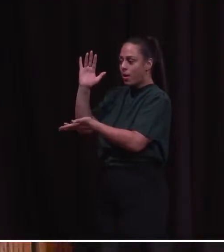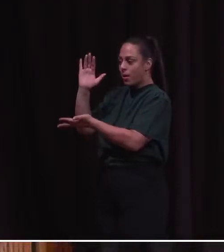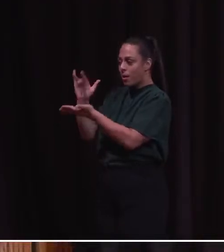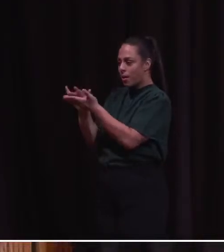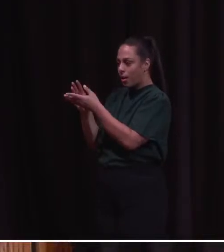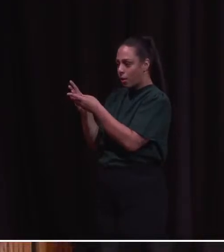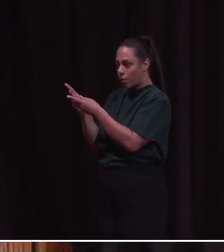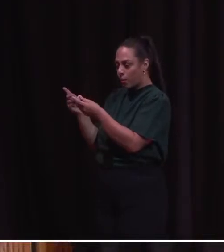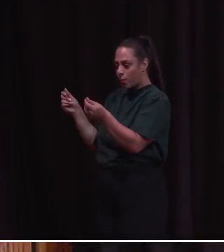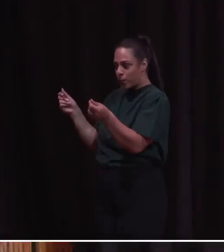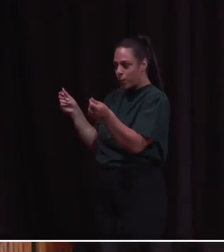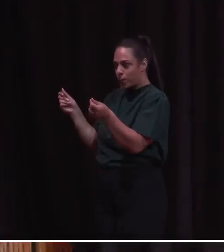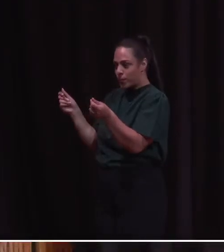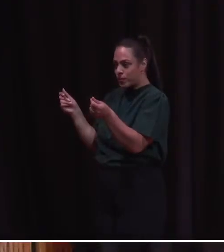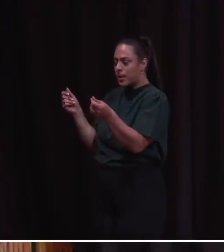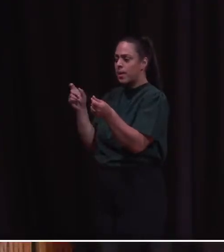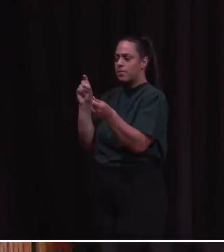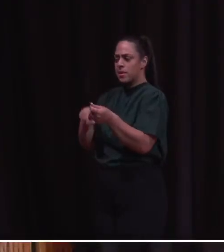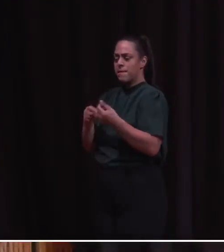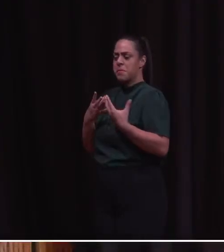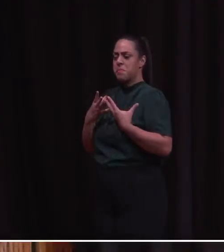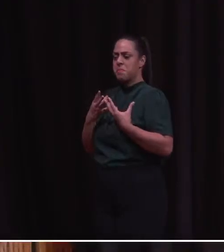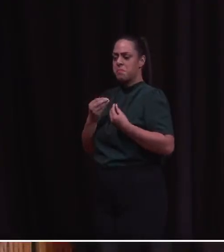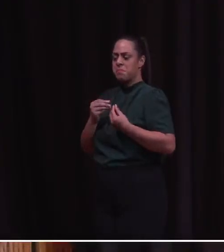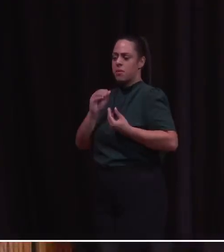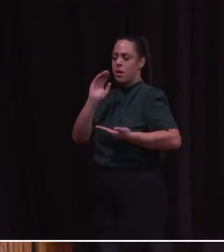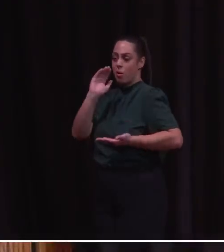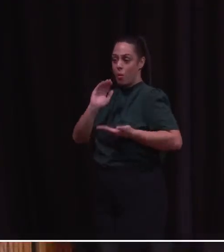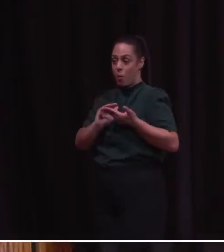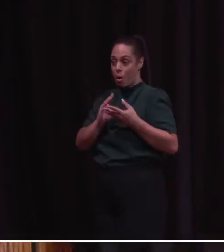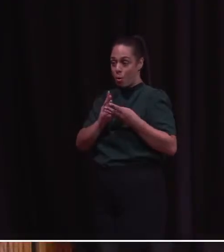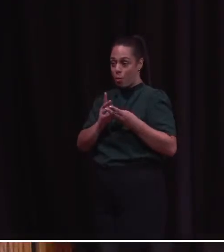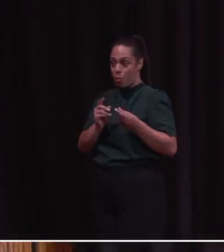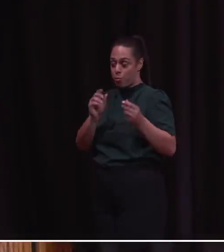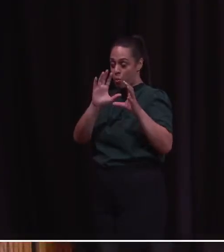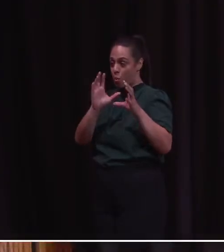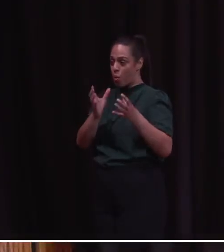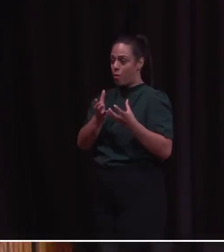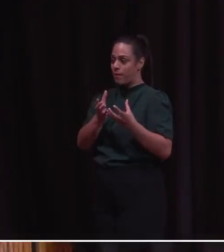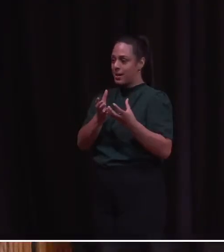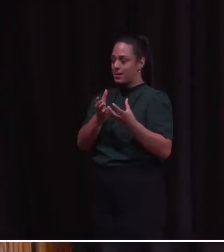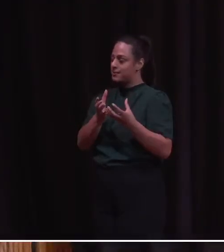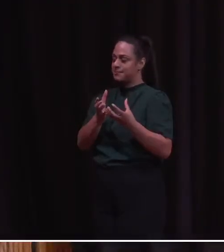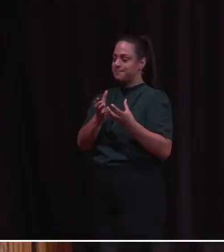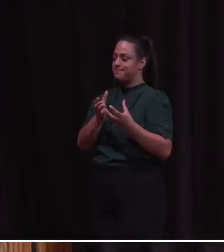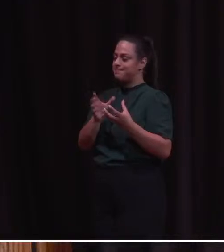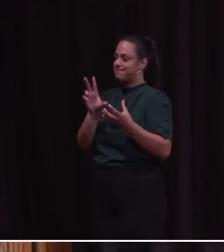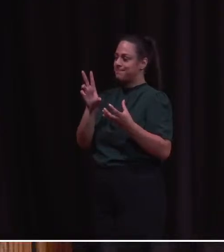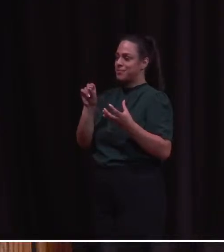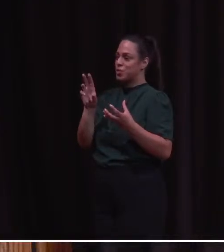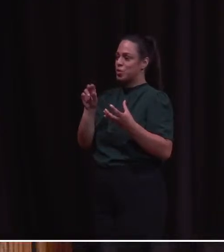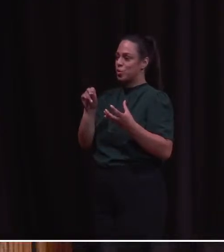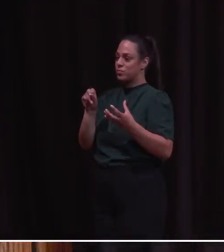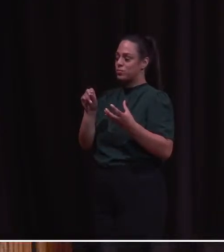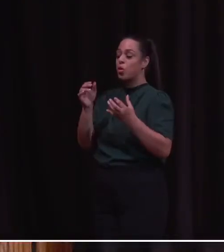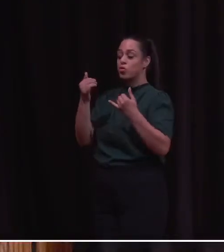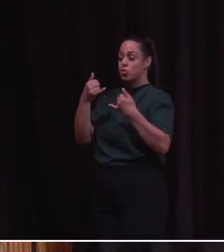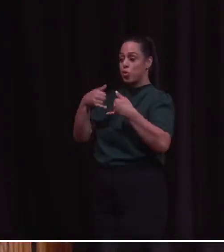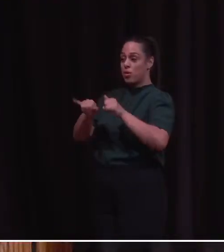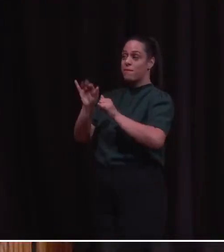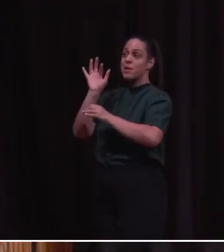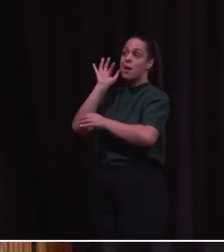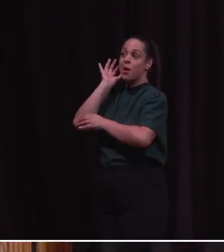system? Unfortunately not. The derogation and marginalization of African women have only